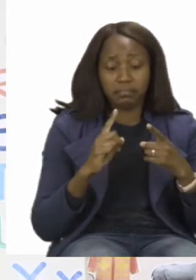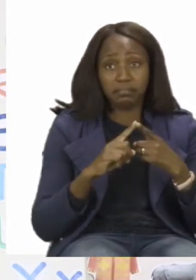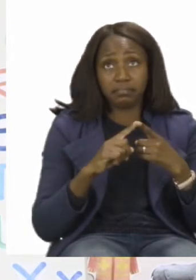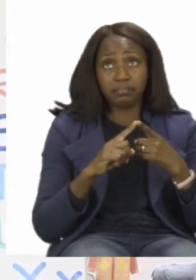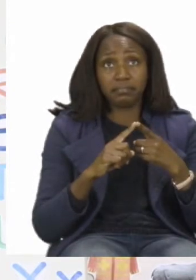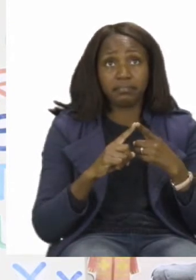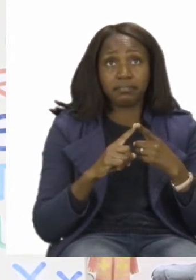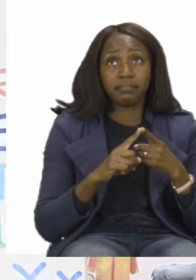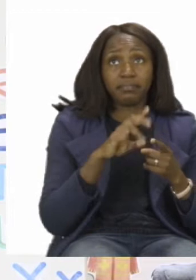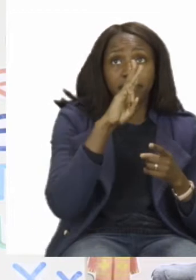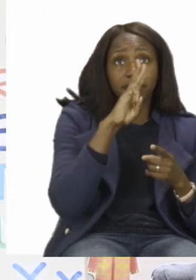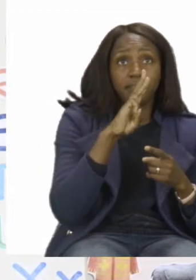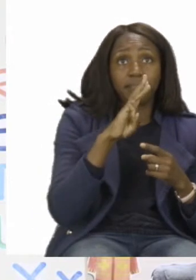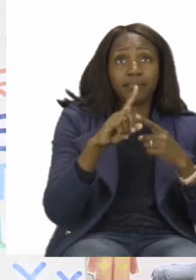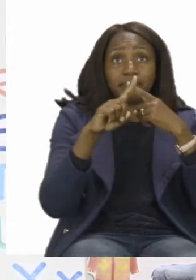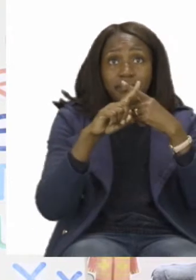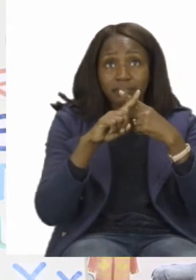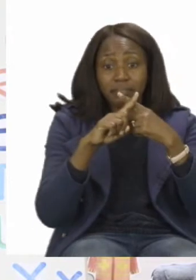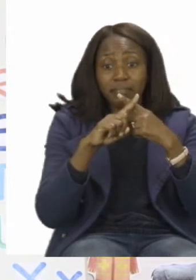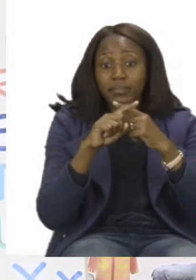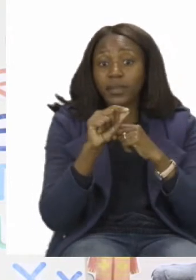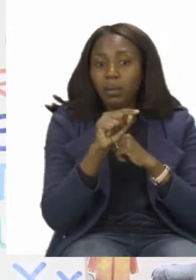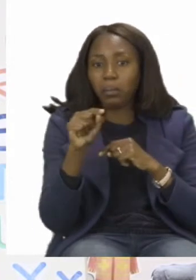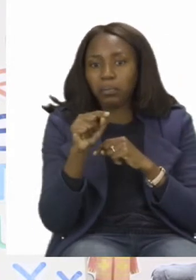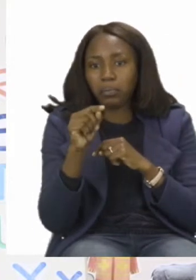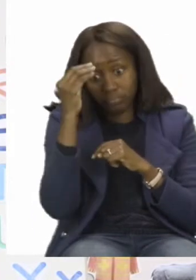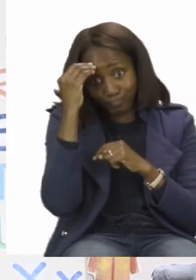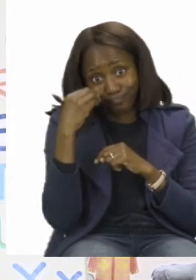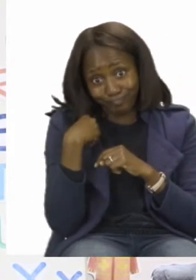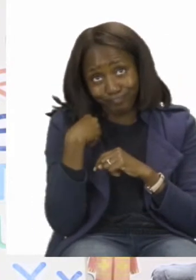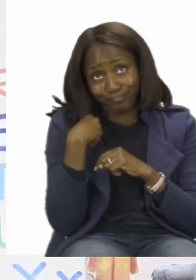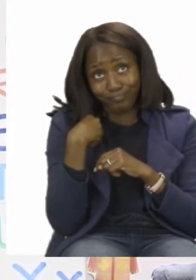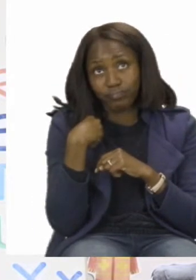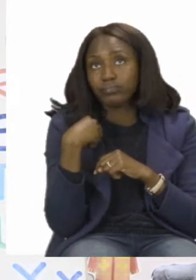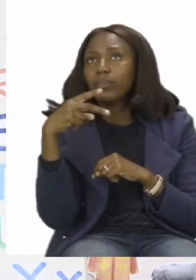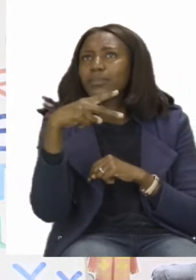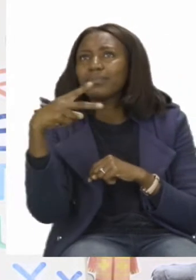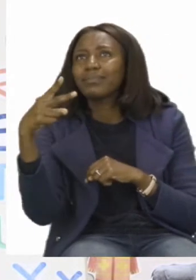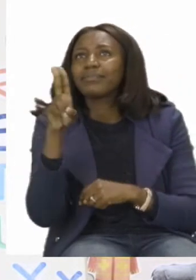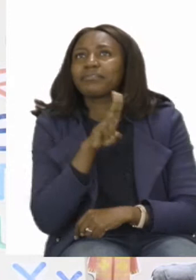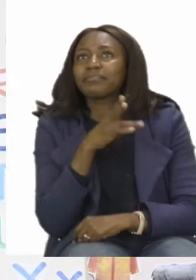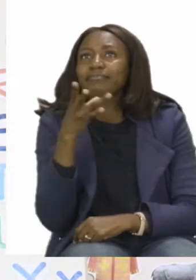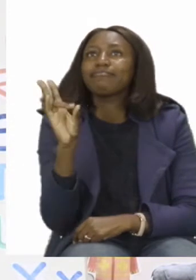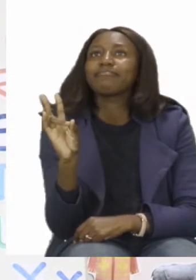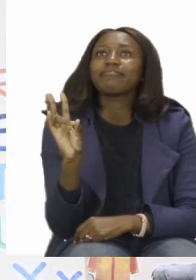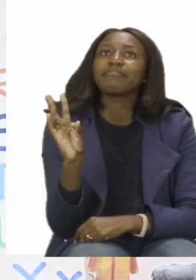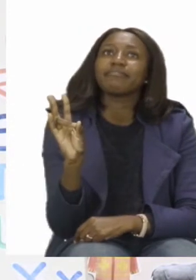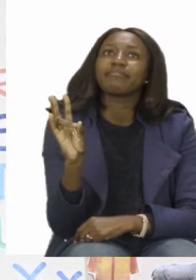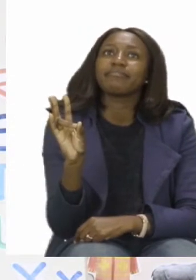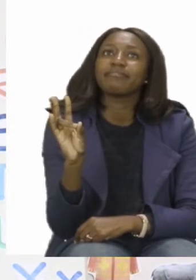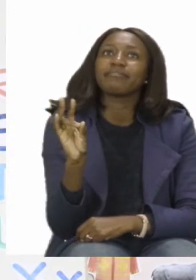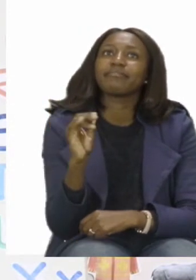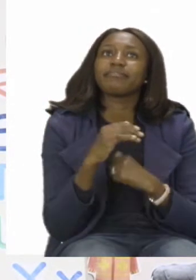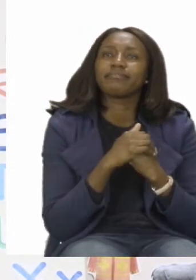was 3 times question mark is equal to 27.